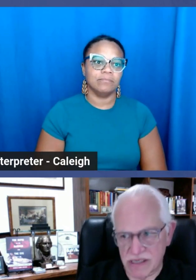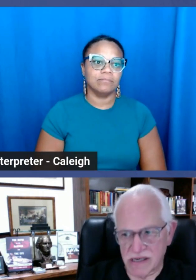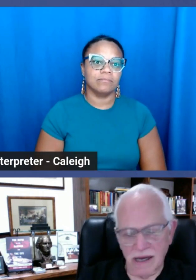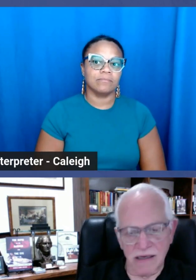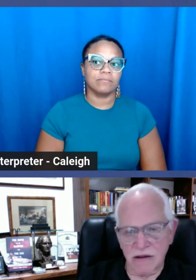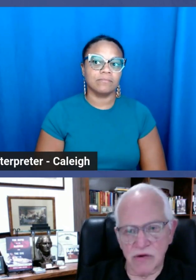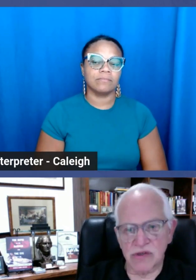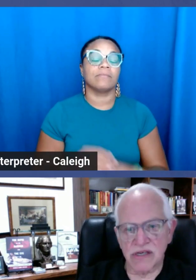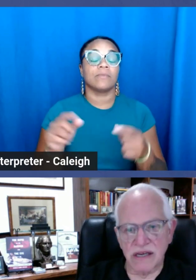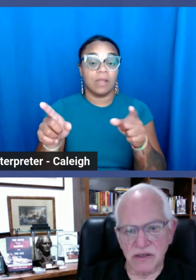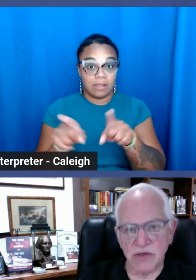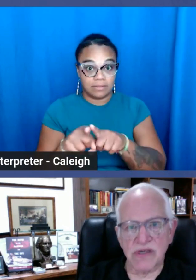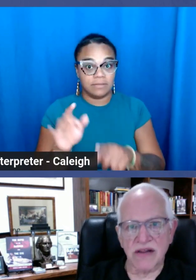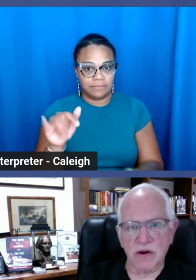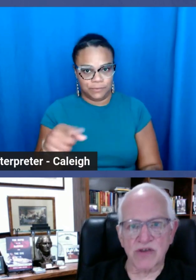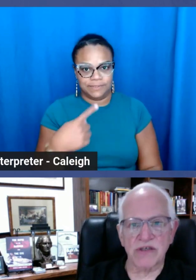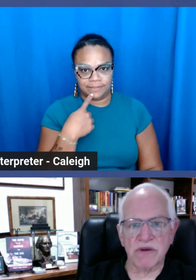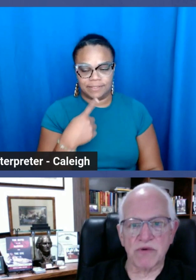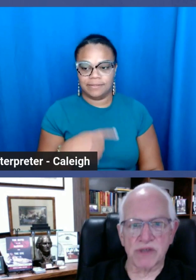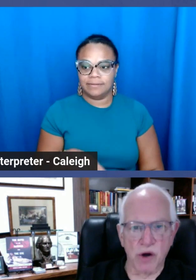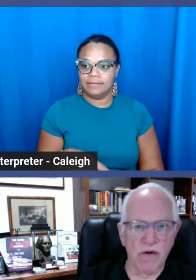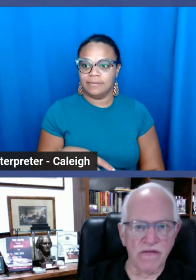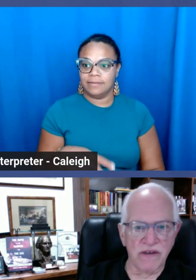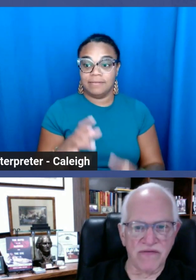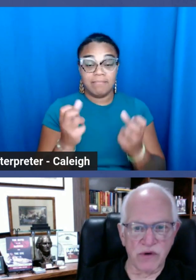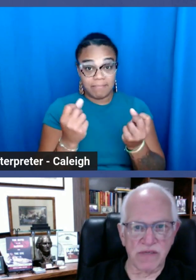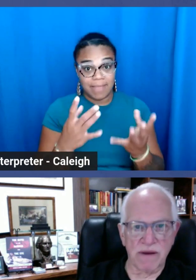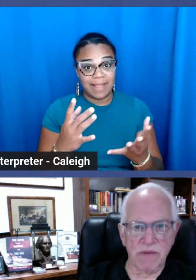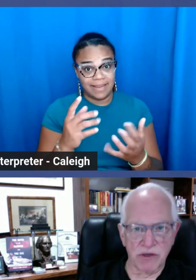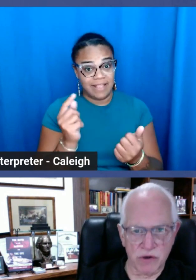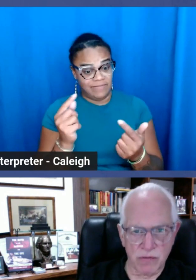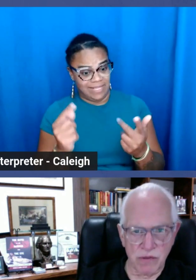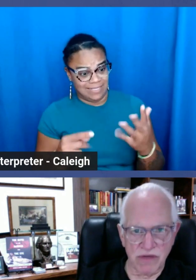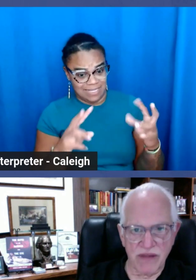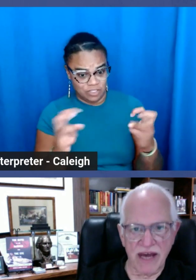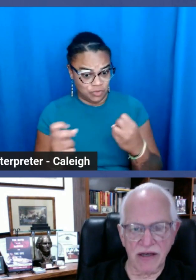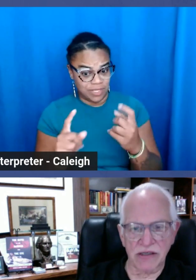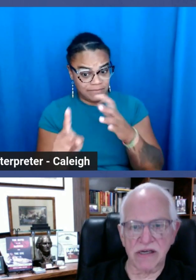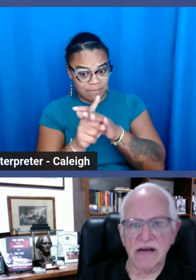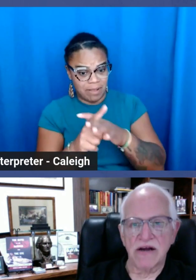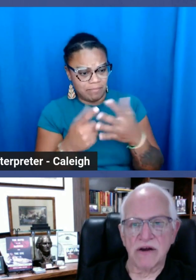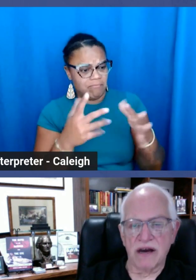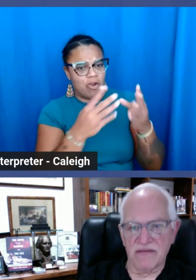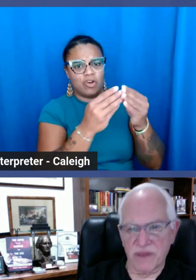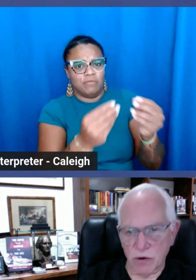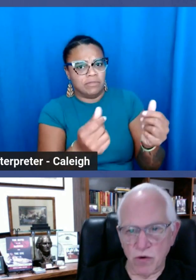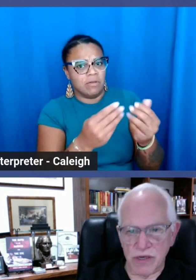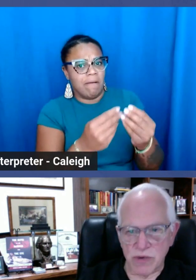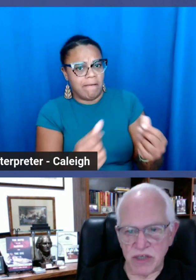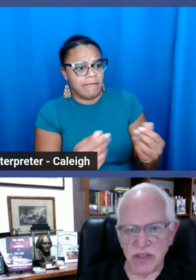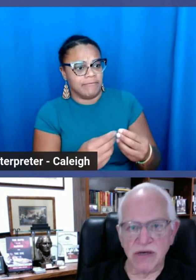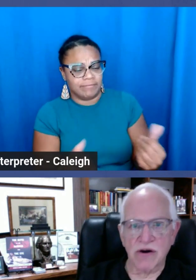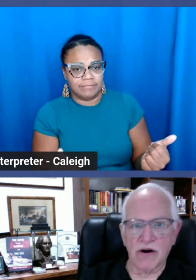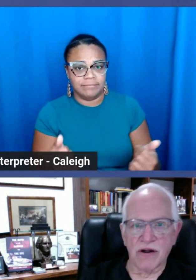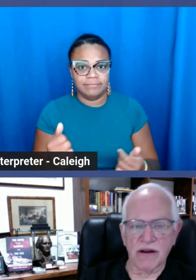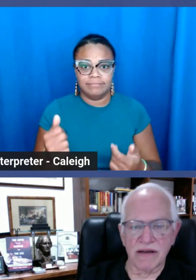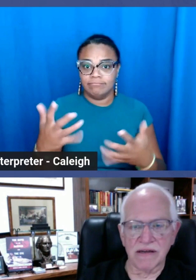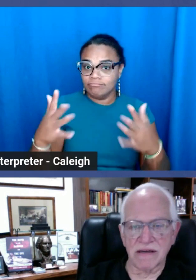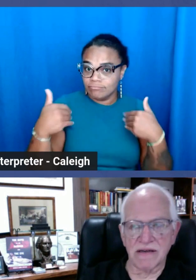Also, as he said, those issues had largely been resolved in First Amendment terms, and that is a federal